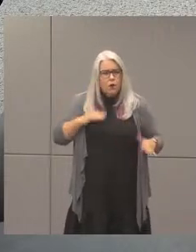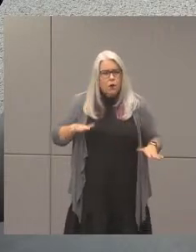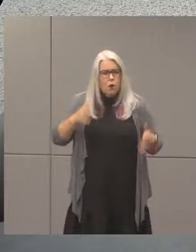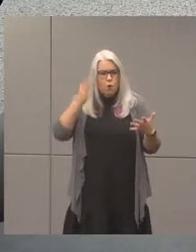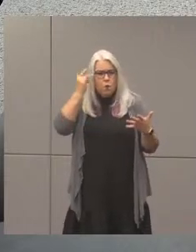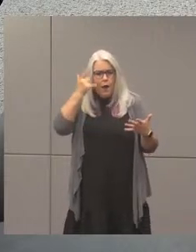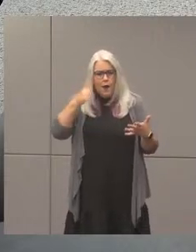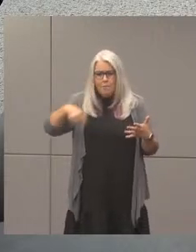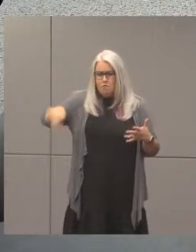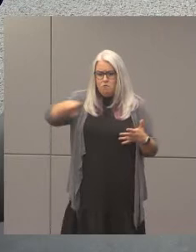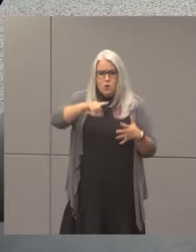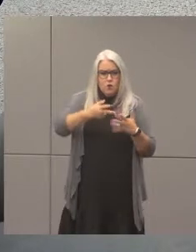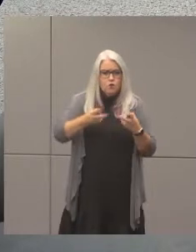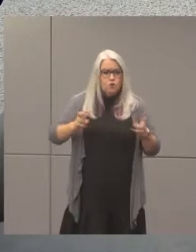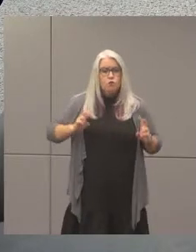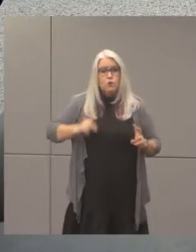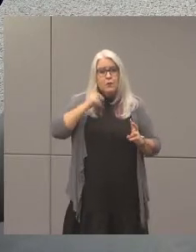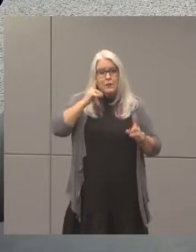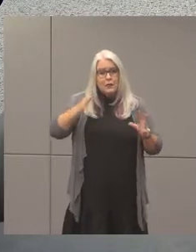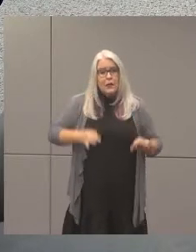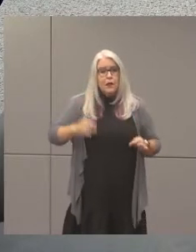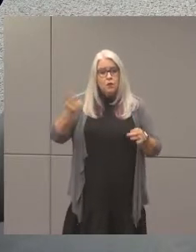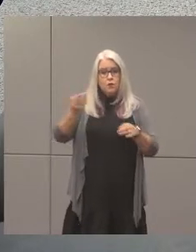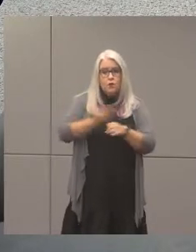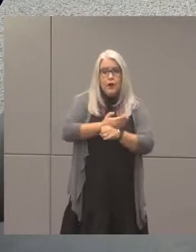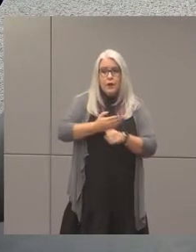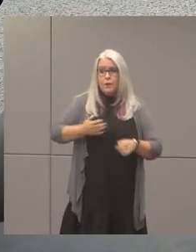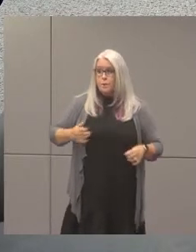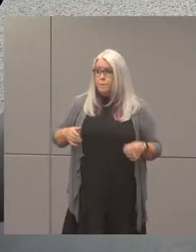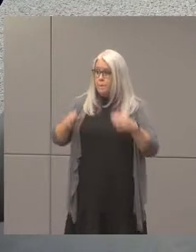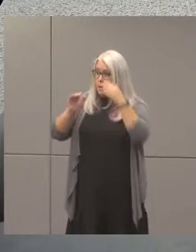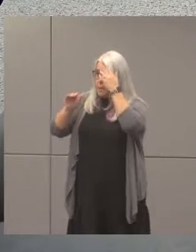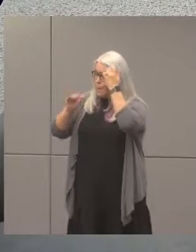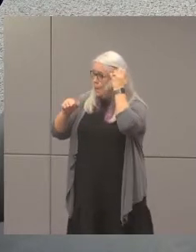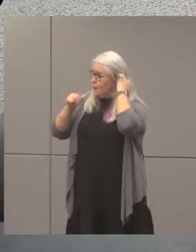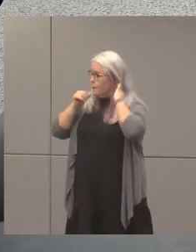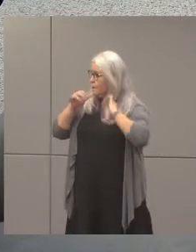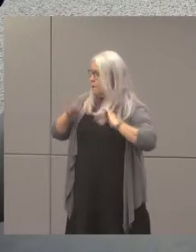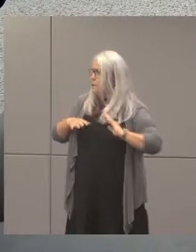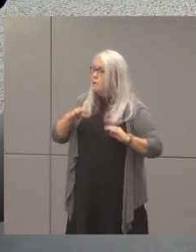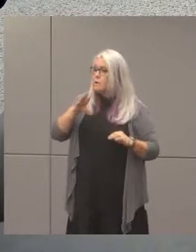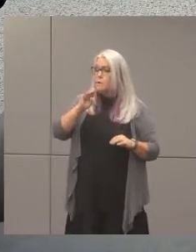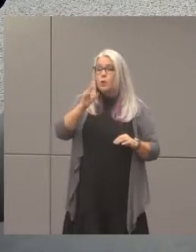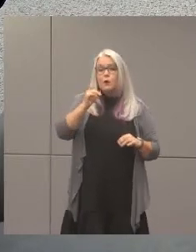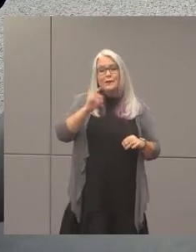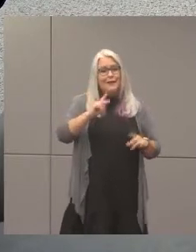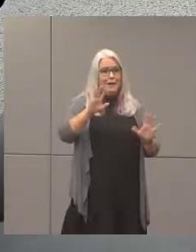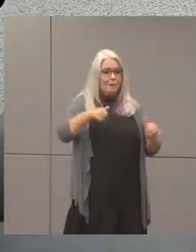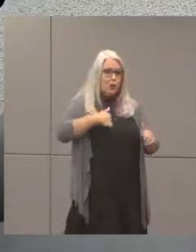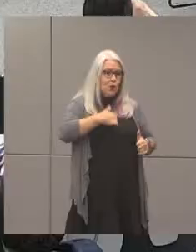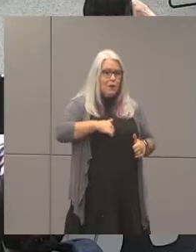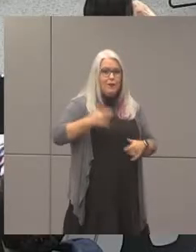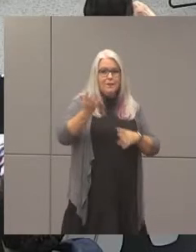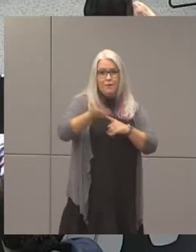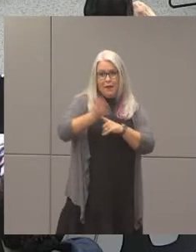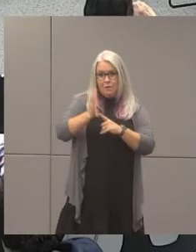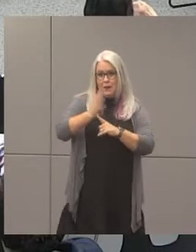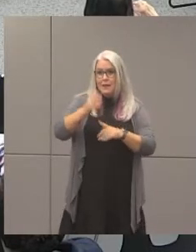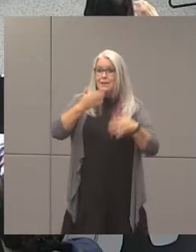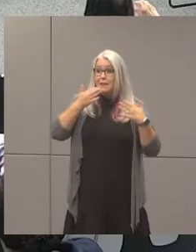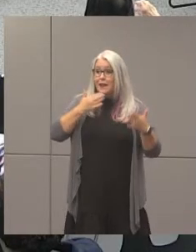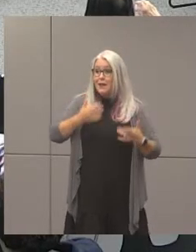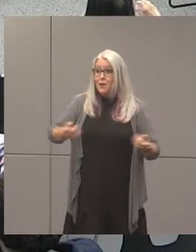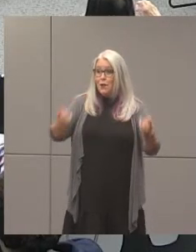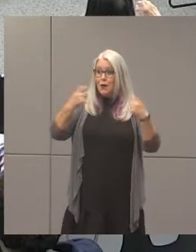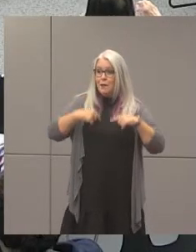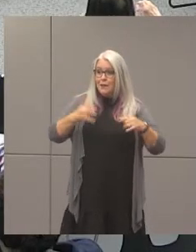board chose to fire Attorney Brennan, and I would like Ms. for that Walton, to be addressed. that's 5 minutes. That's 5 minutes, Thank Earl? you. Thank you very much for coming and speaking